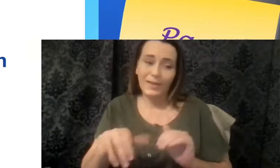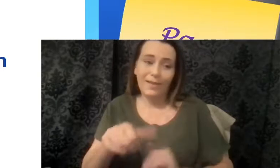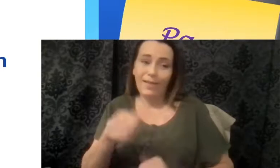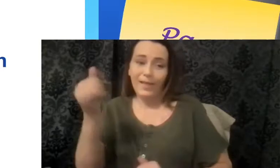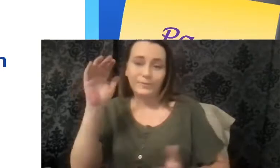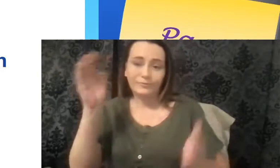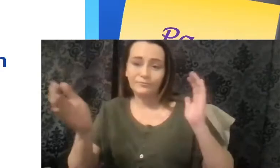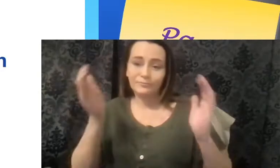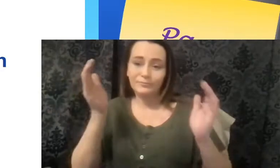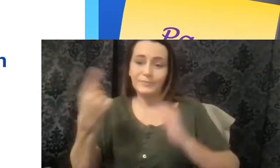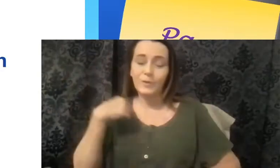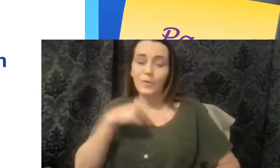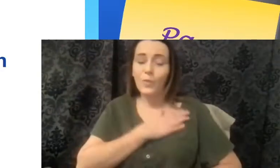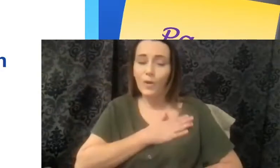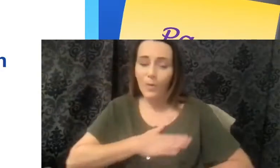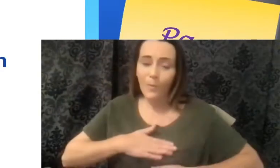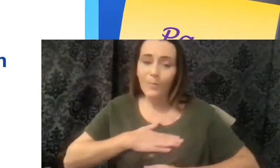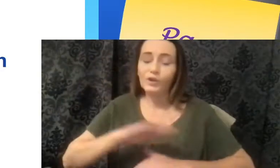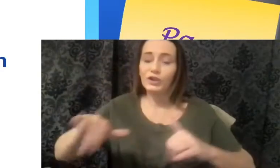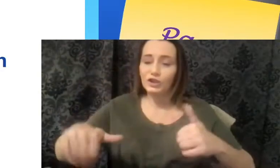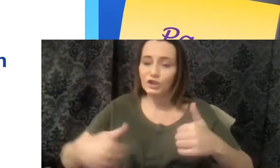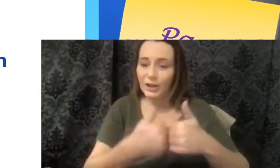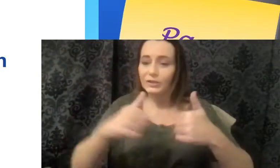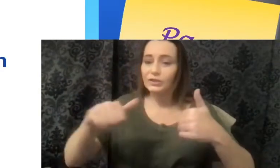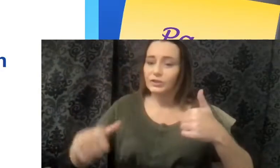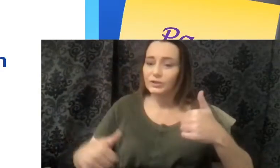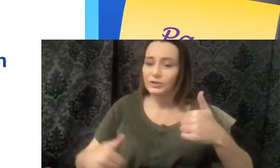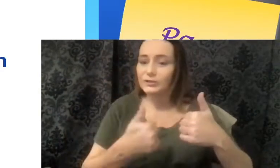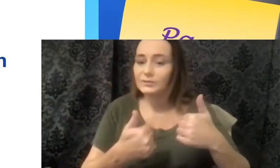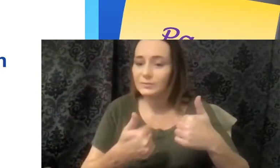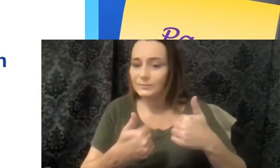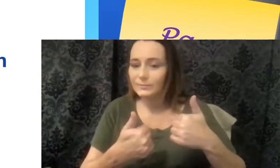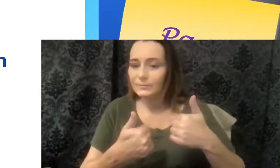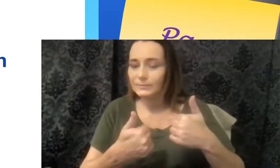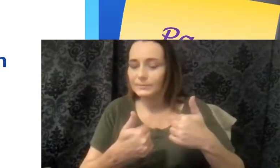And we appreciate the challenges. Wow.